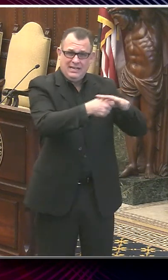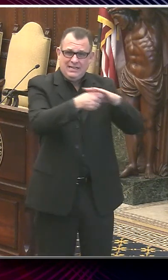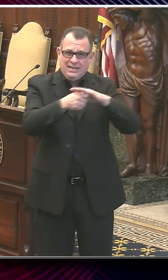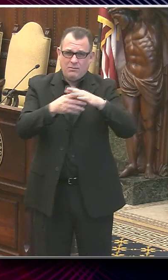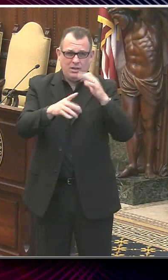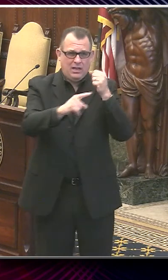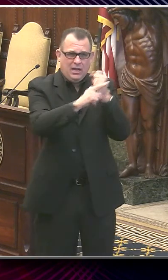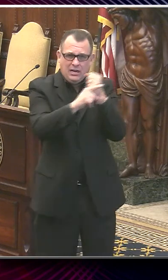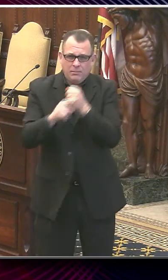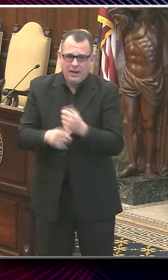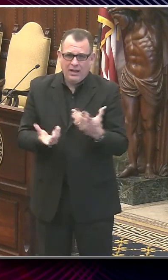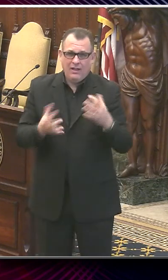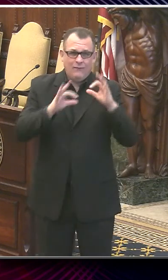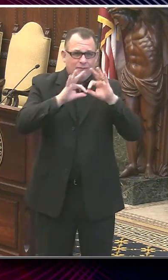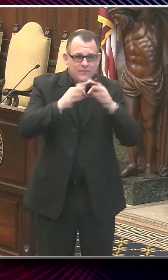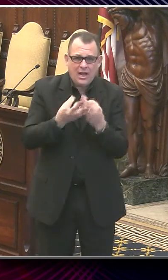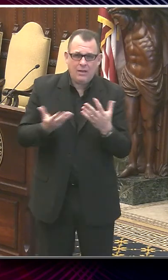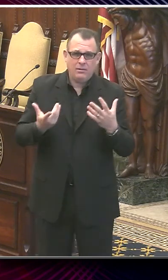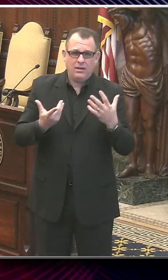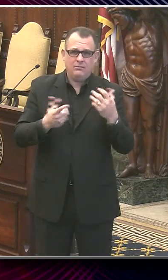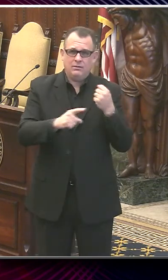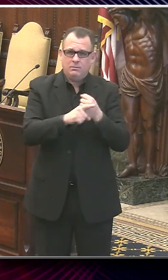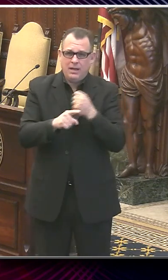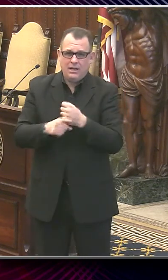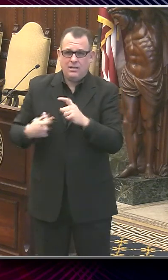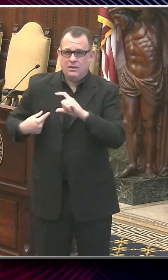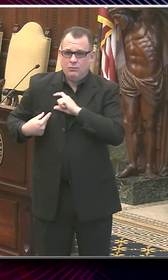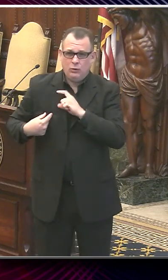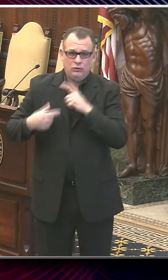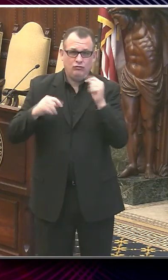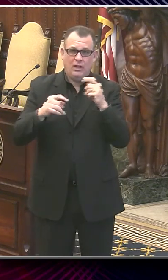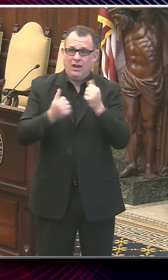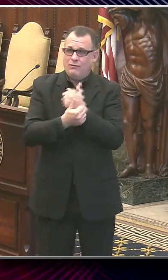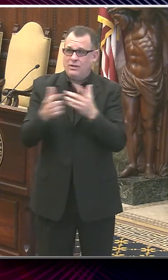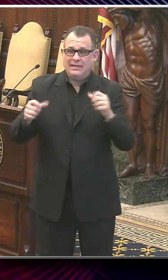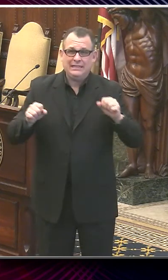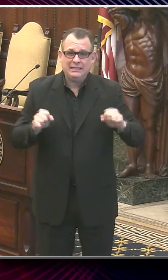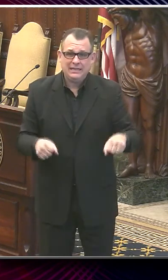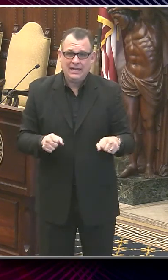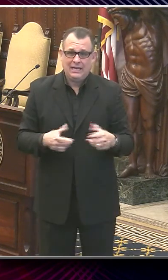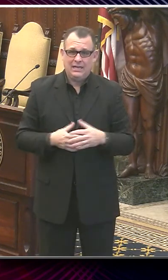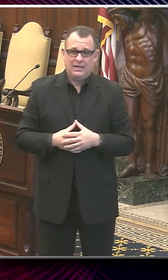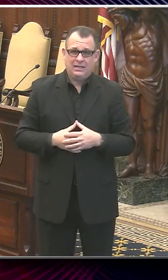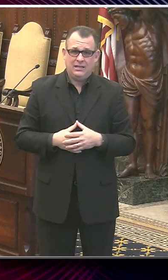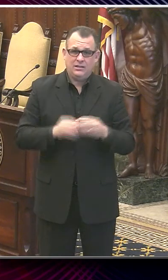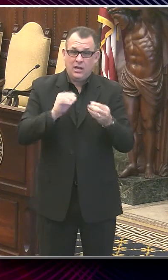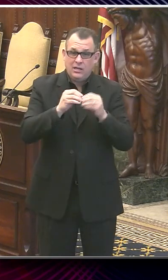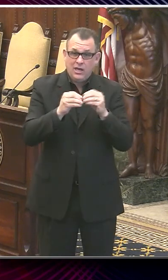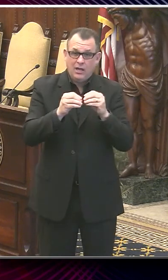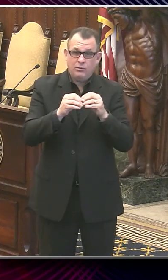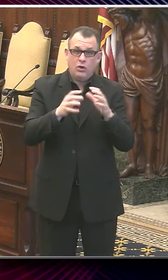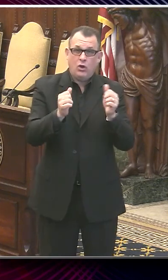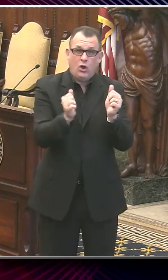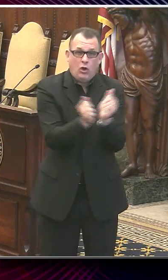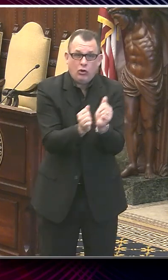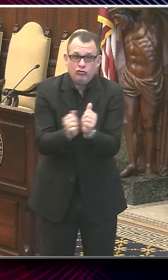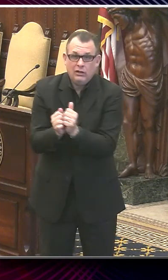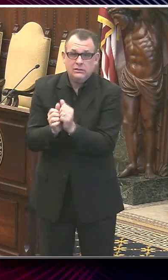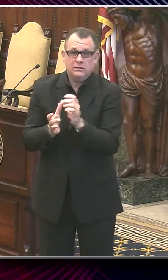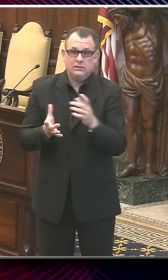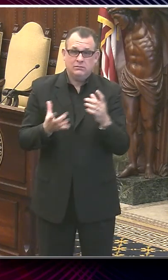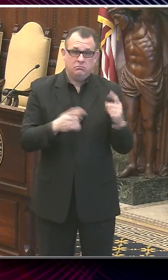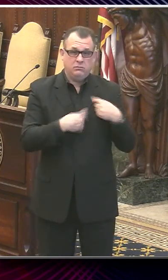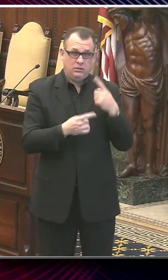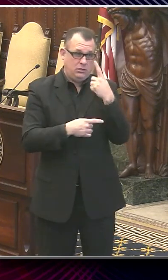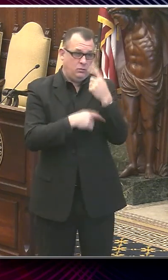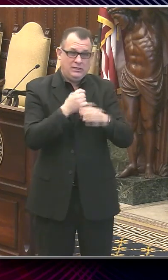families. Police are doing everything. As you've seen today, the number of VUFA arrests that we've had in the last